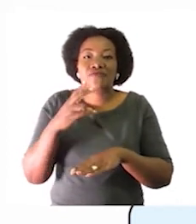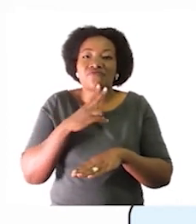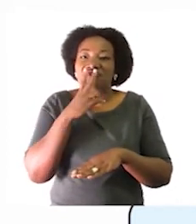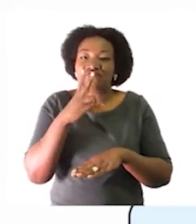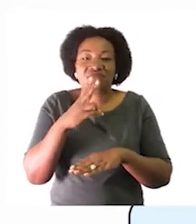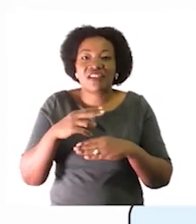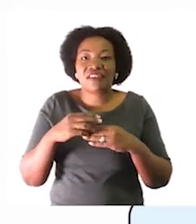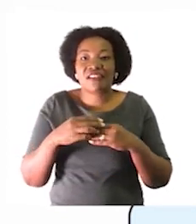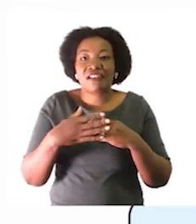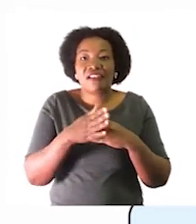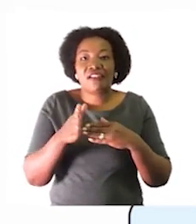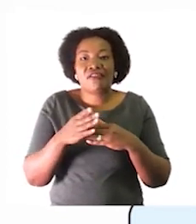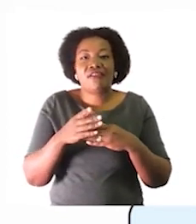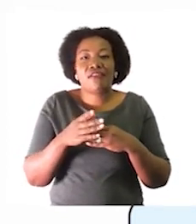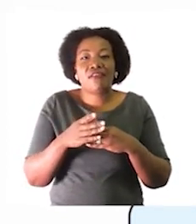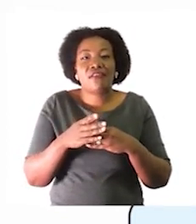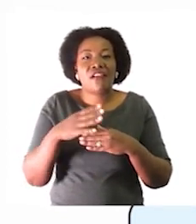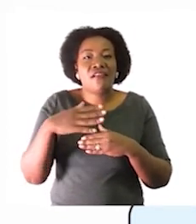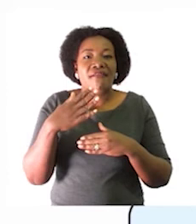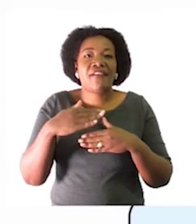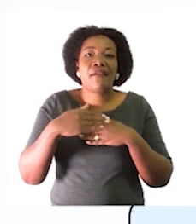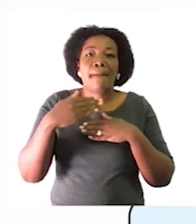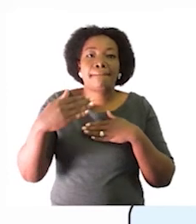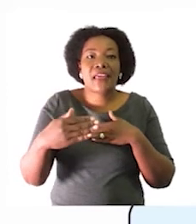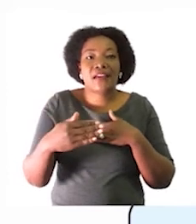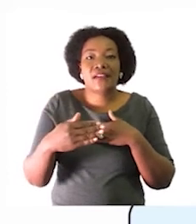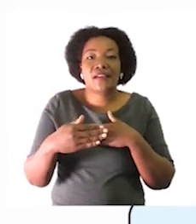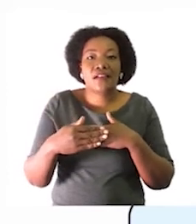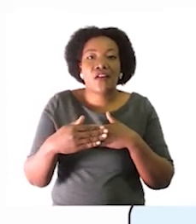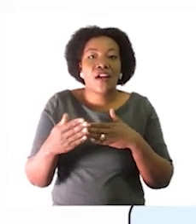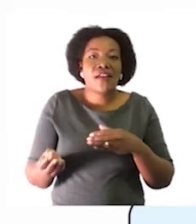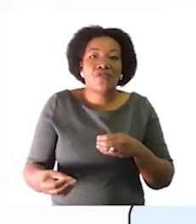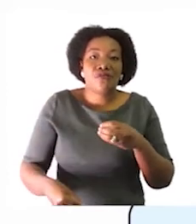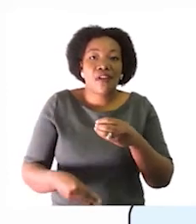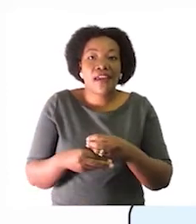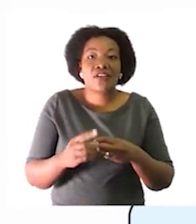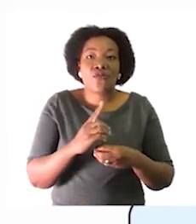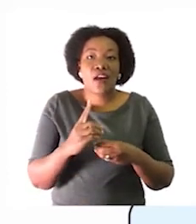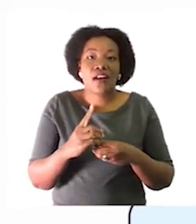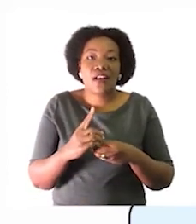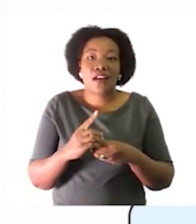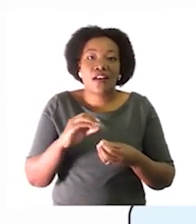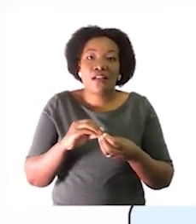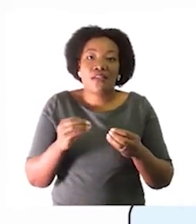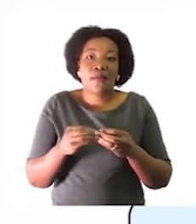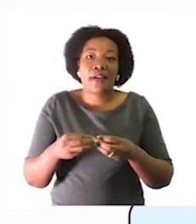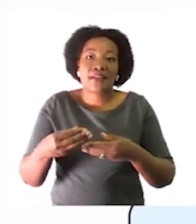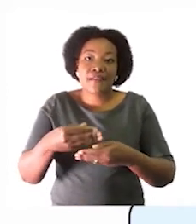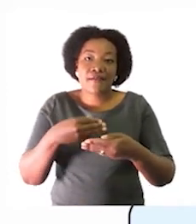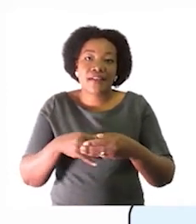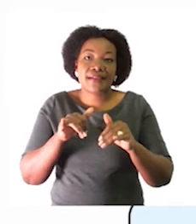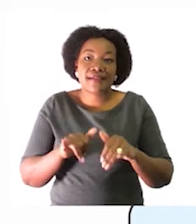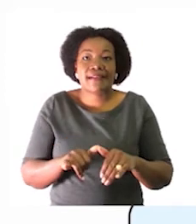next door. 5 or greater. Add 1 more. All digits in front